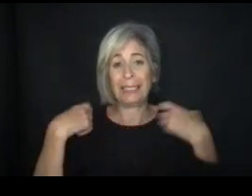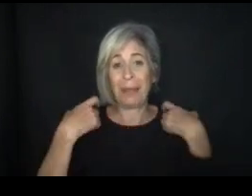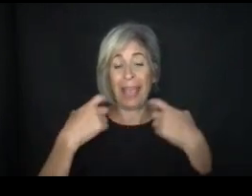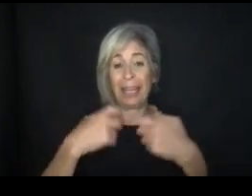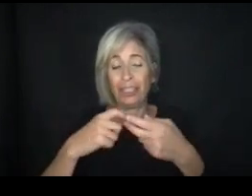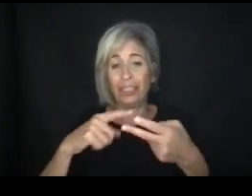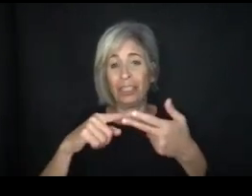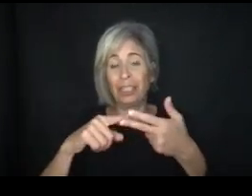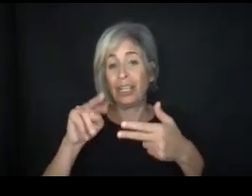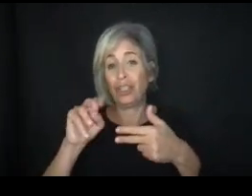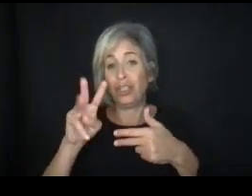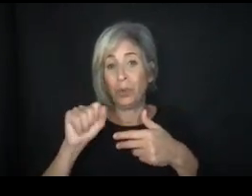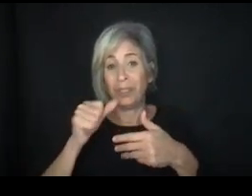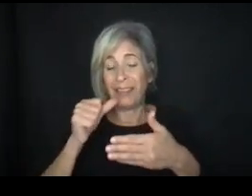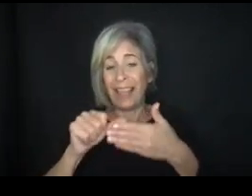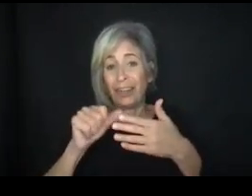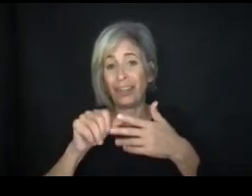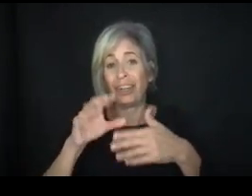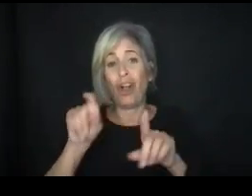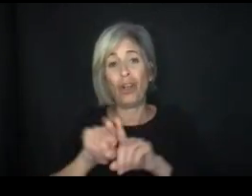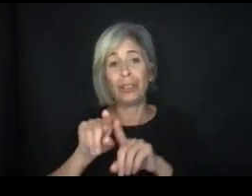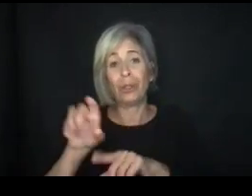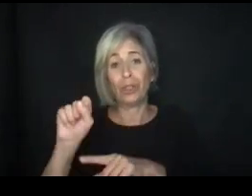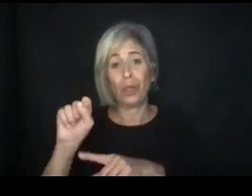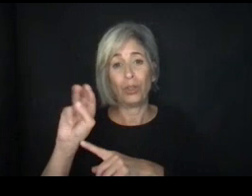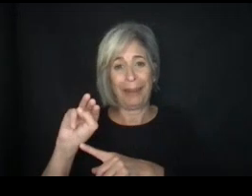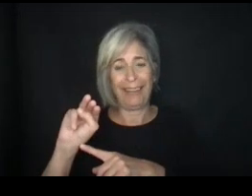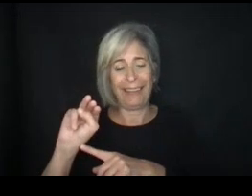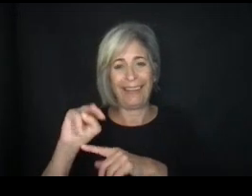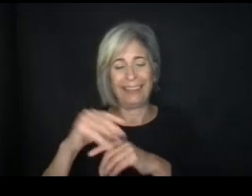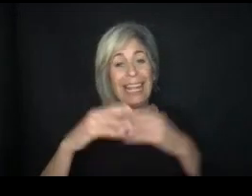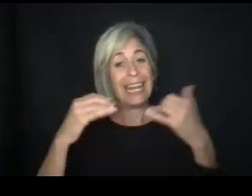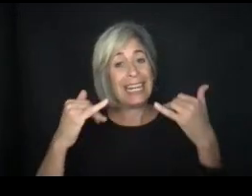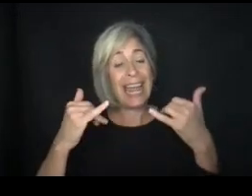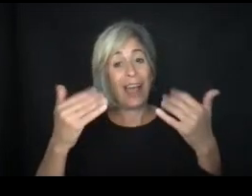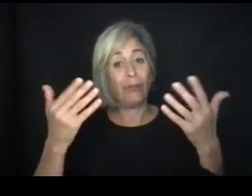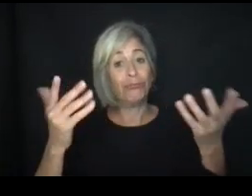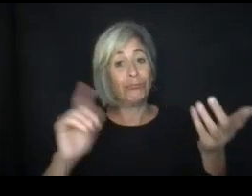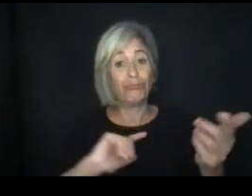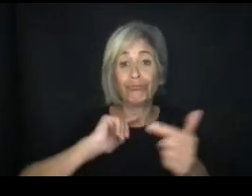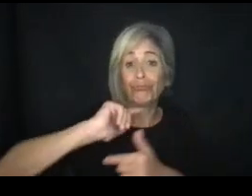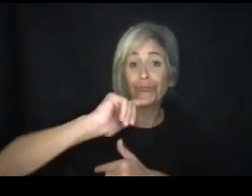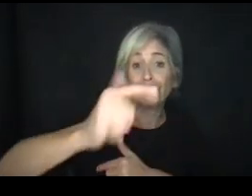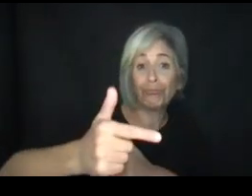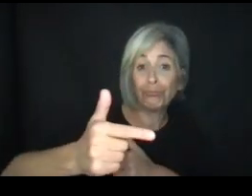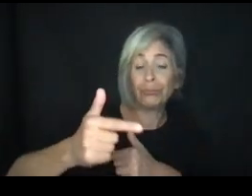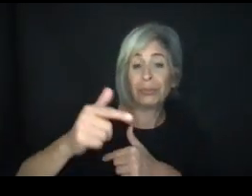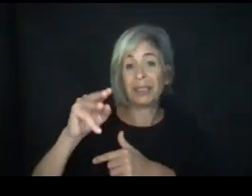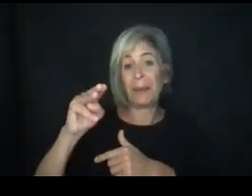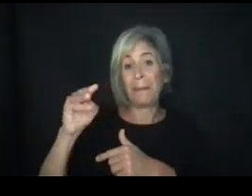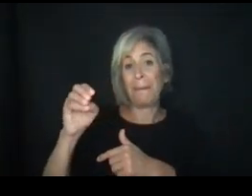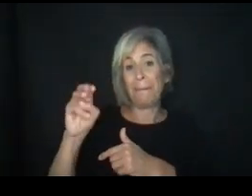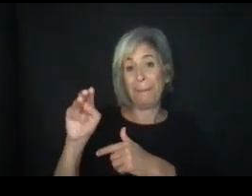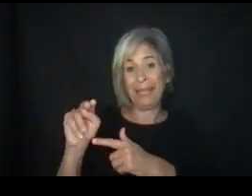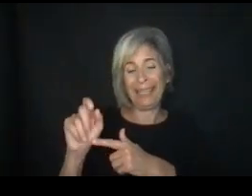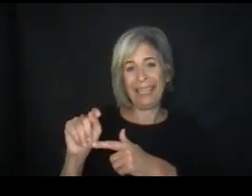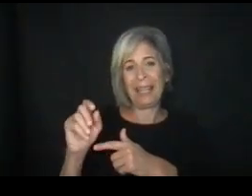newsletters, and social medias. So at this time, I would like to hand our meeting back off